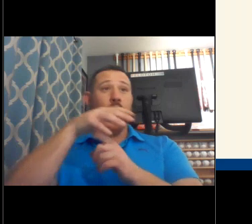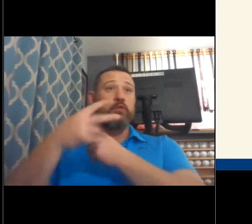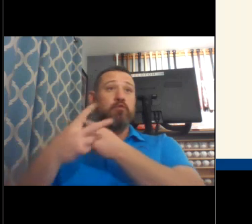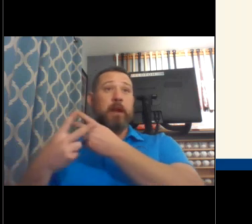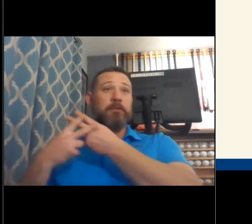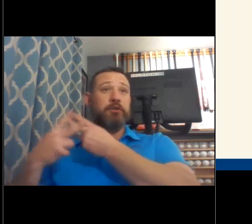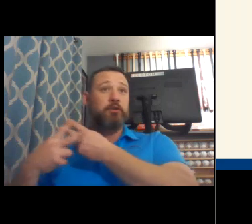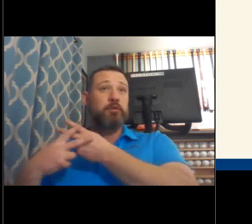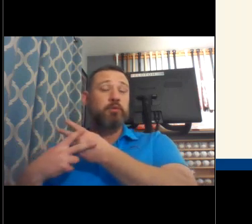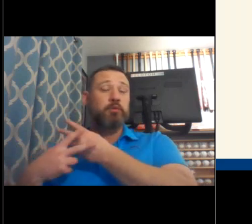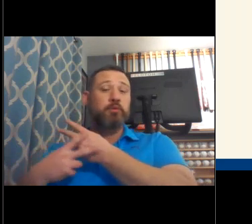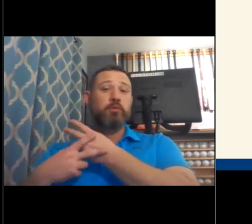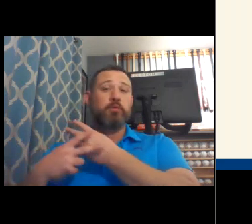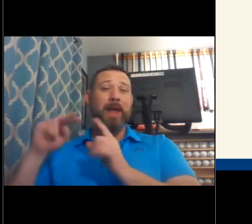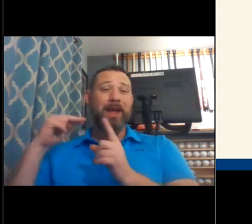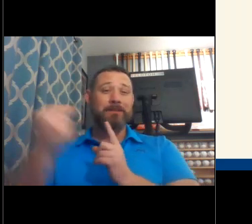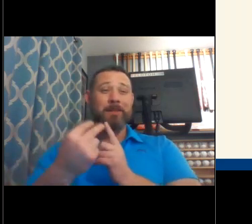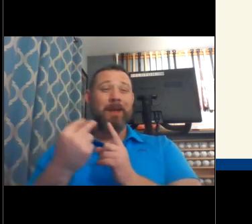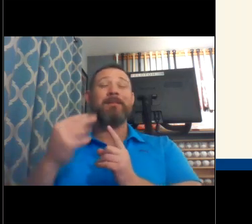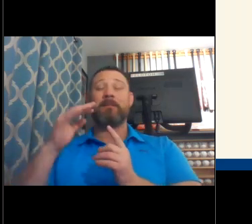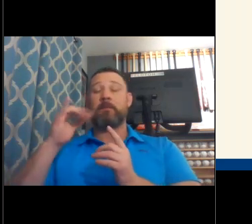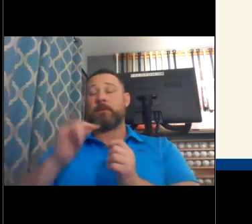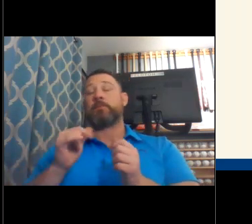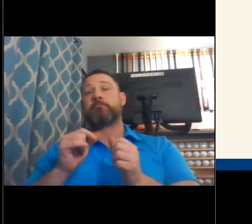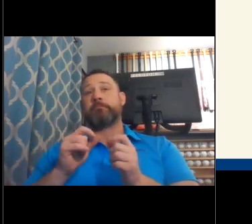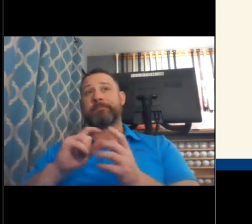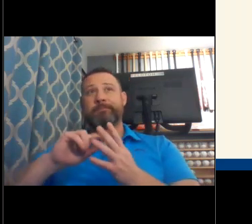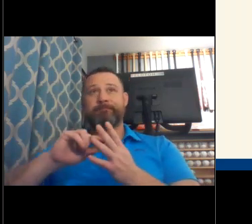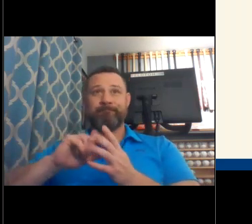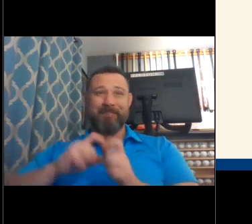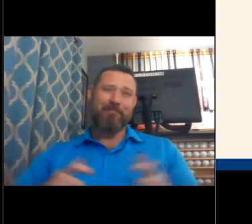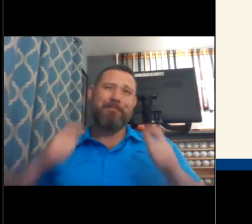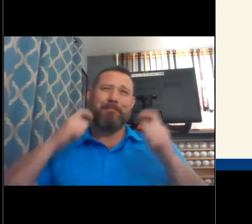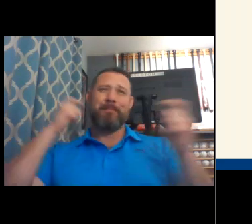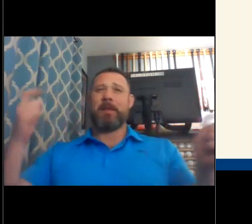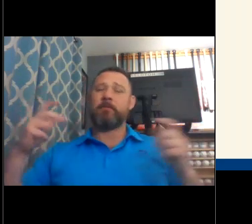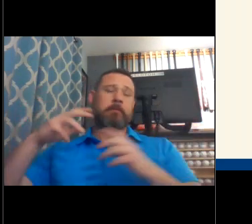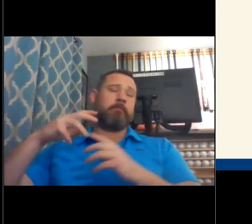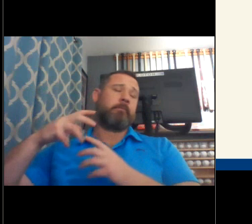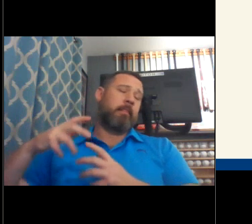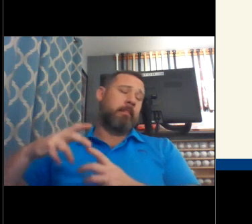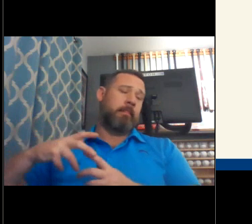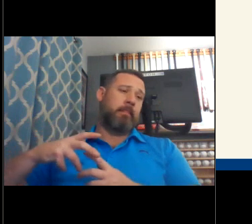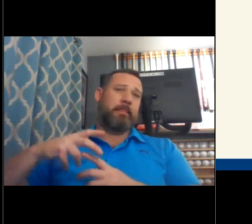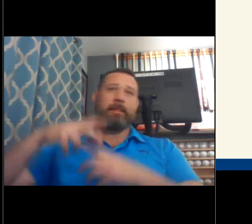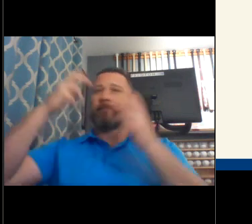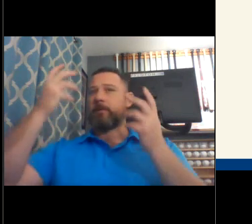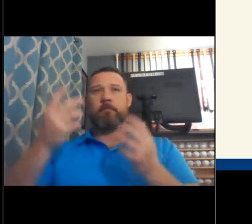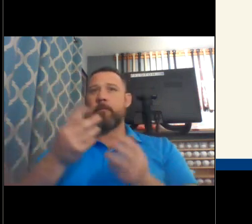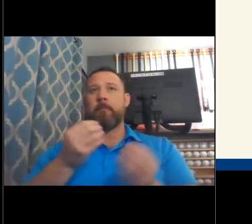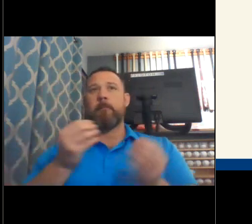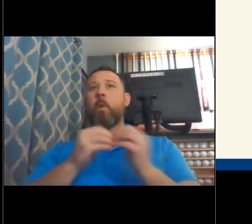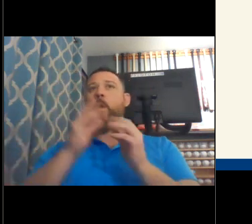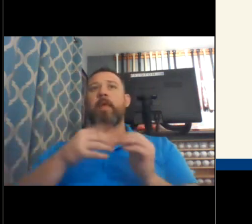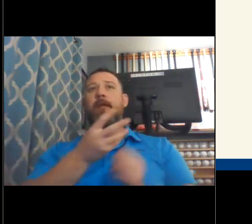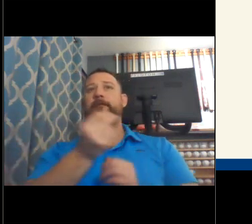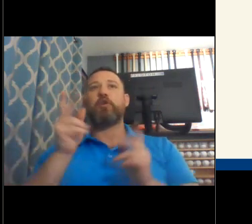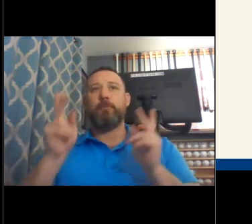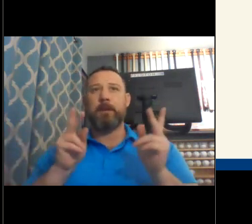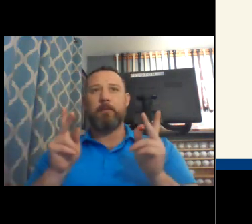that again, to do a significant air rescue lift of more than a couple people is